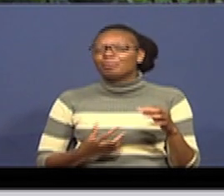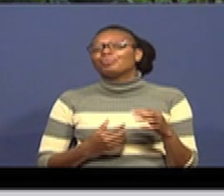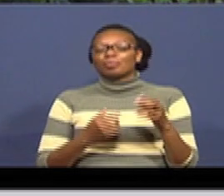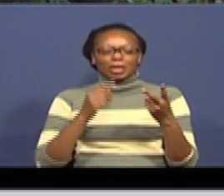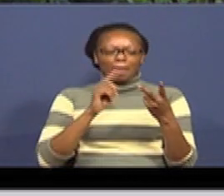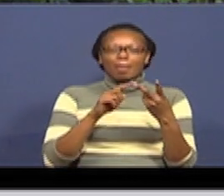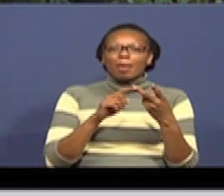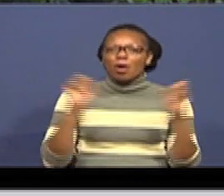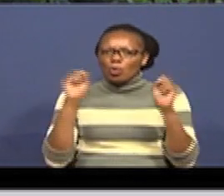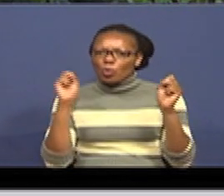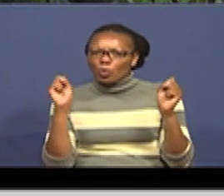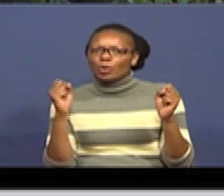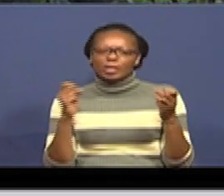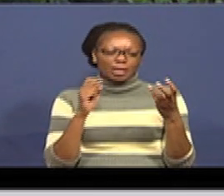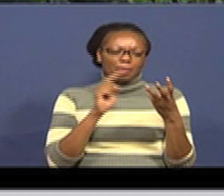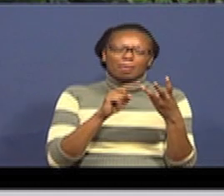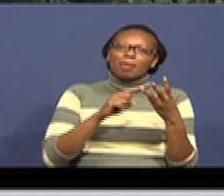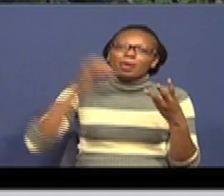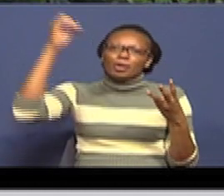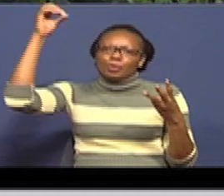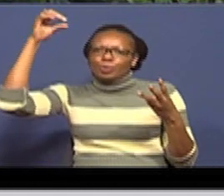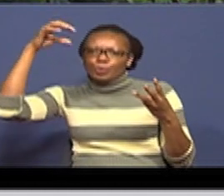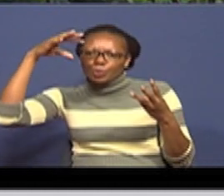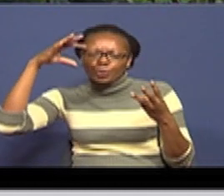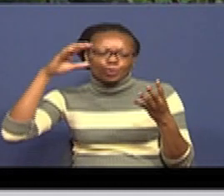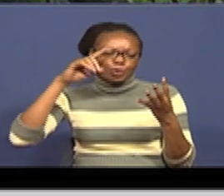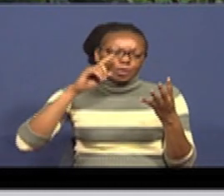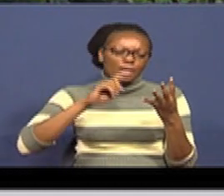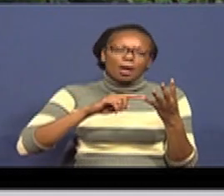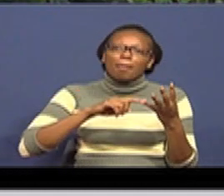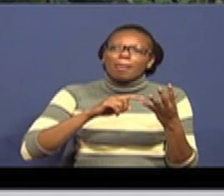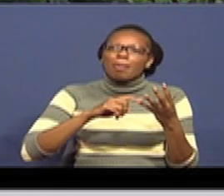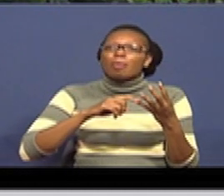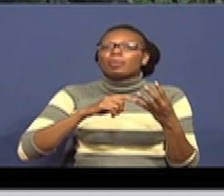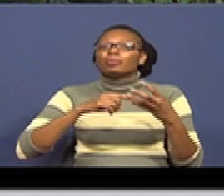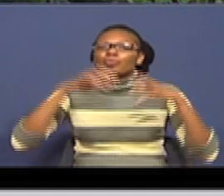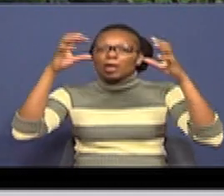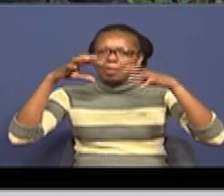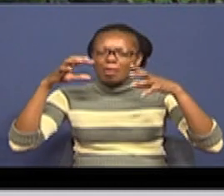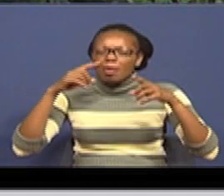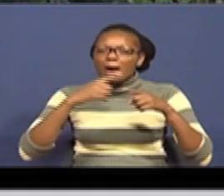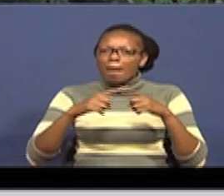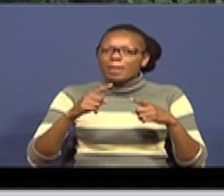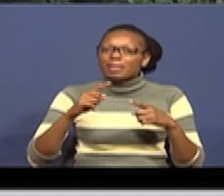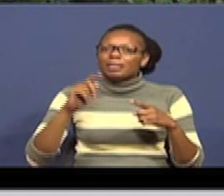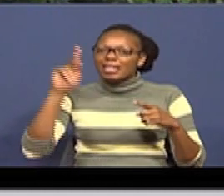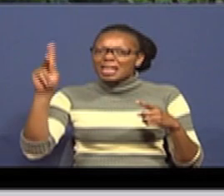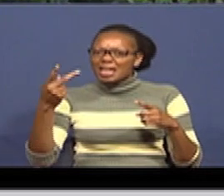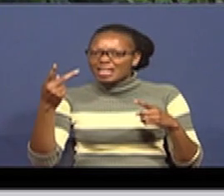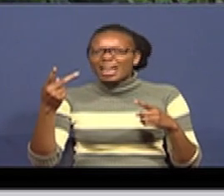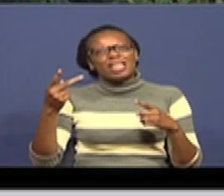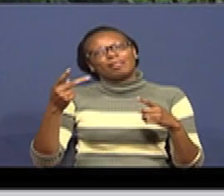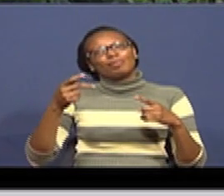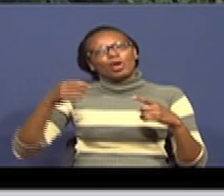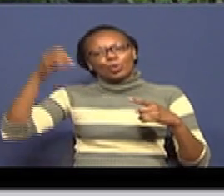some snows, so we can't cultivate outside. But we want to get some fresh vegetables.